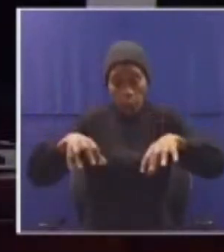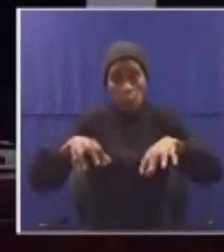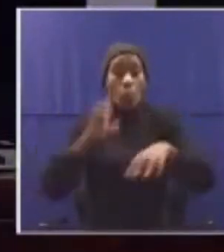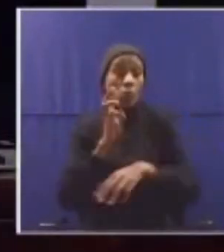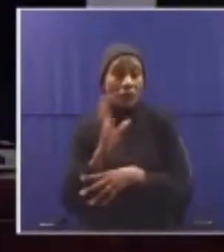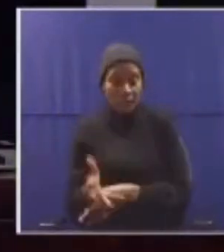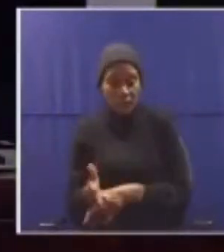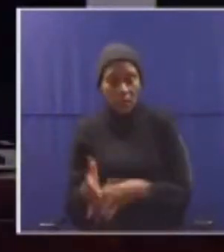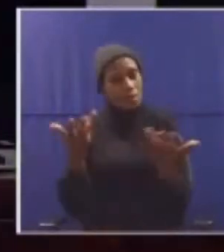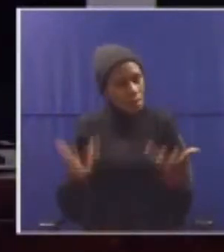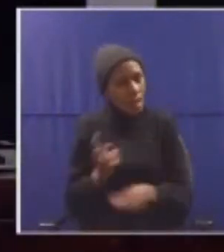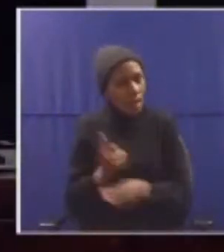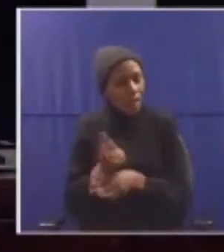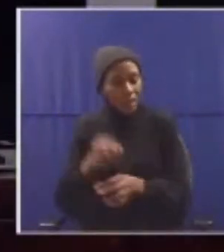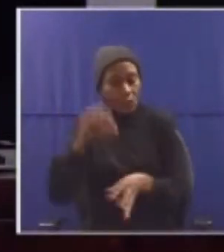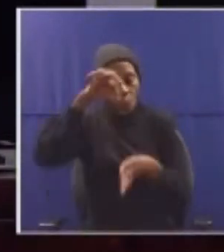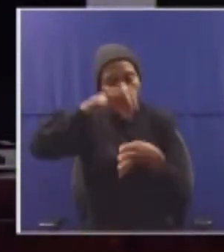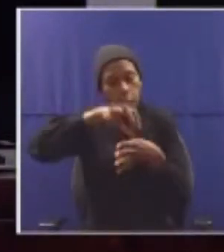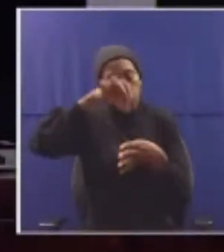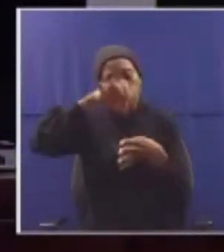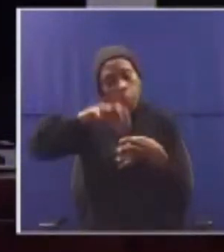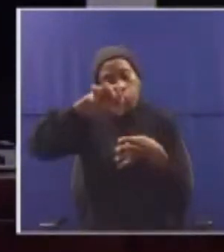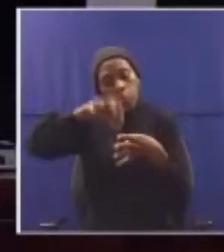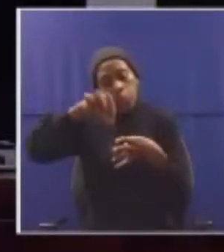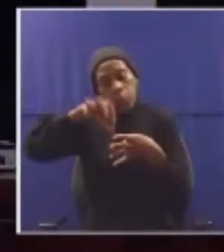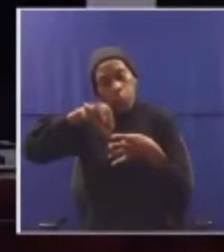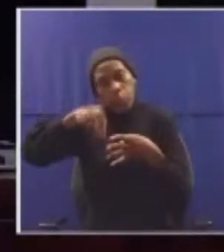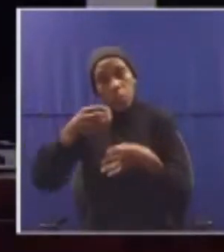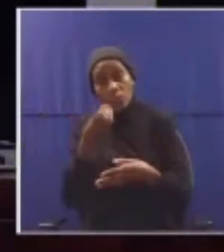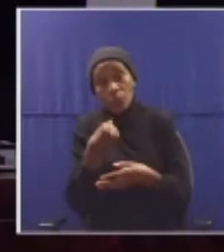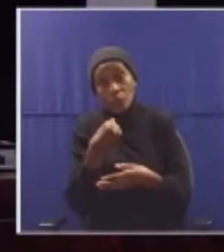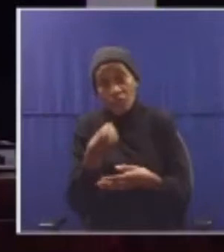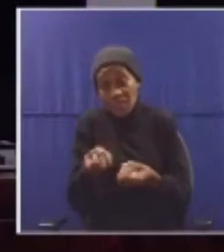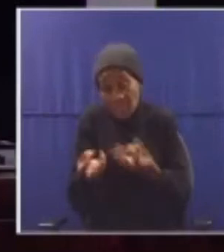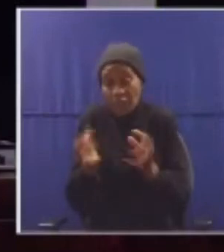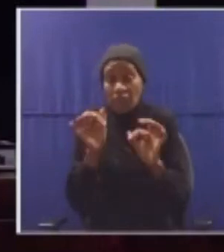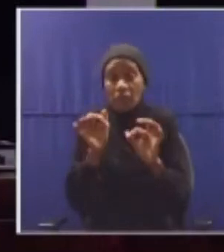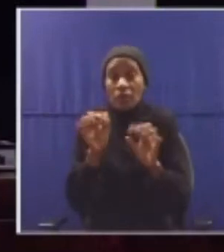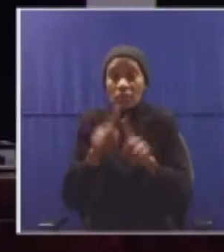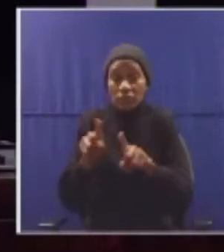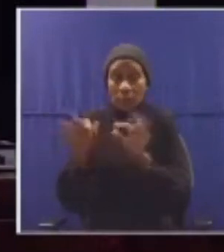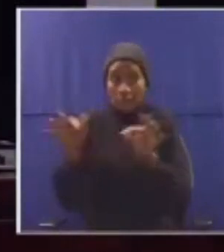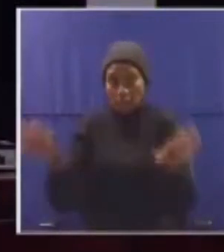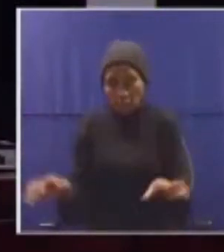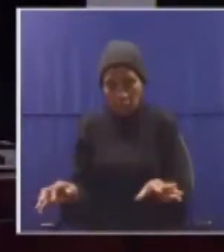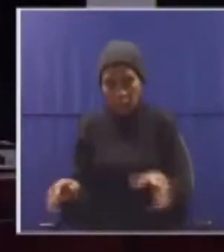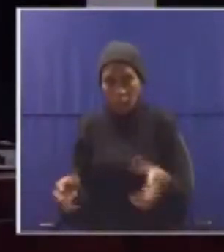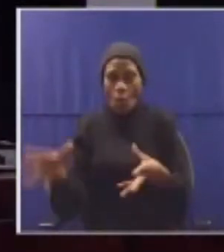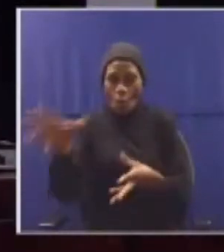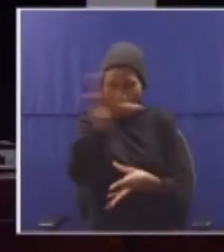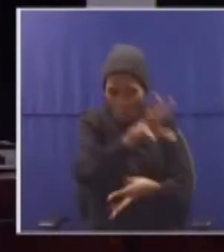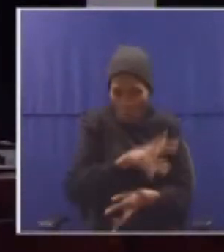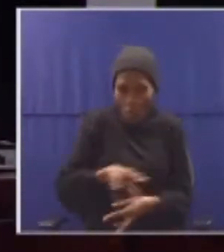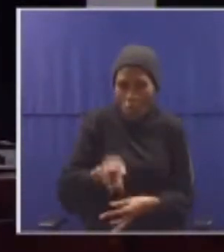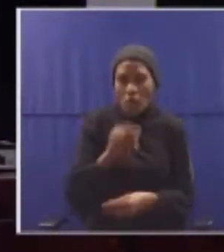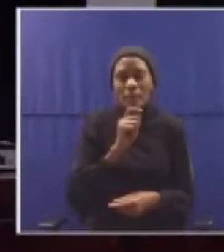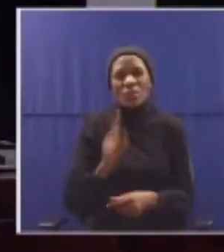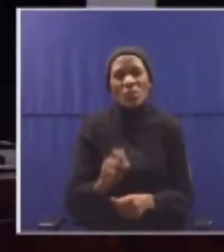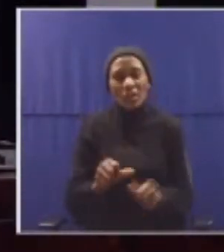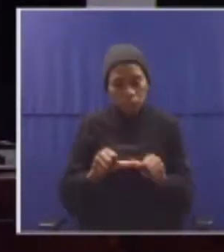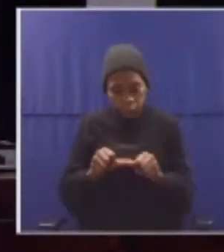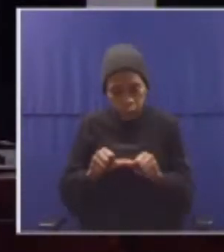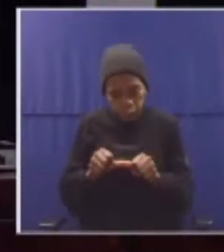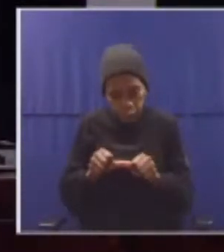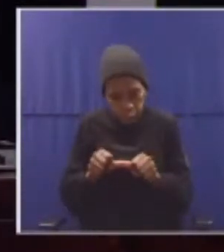the provision of seeds, fertilizers, and equipments, all of which contribute to